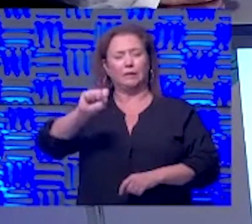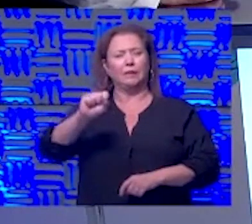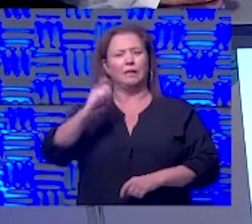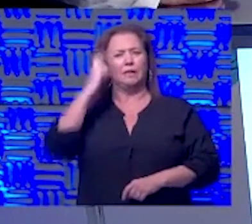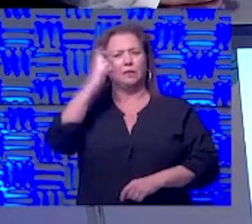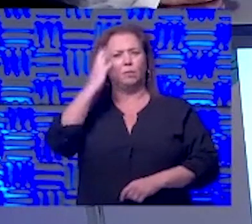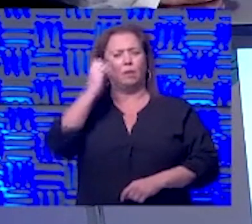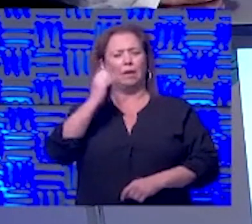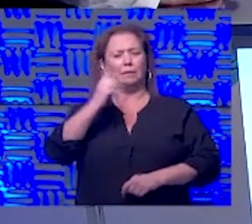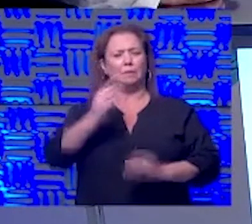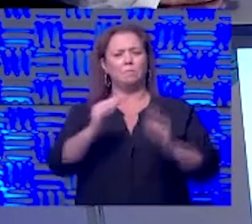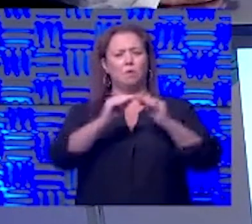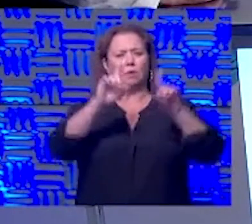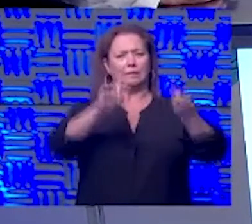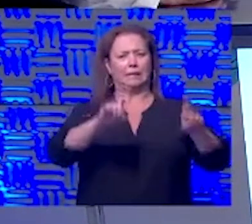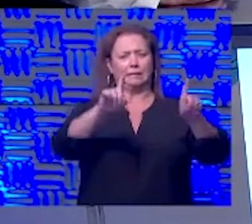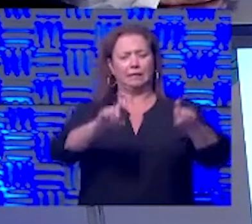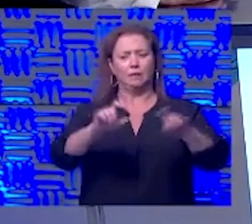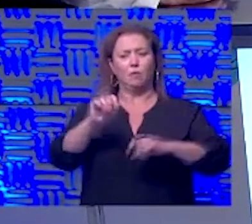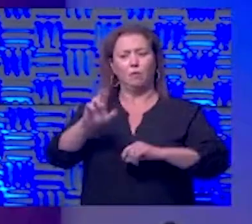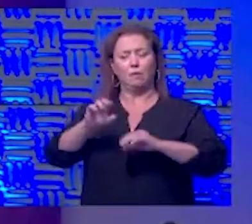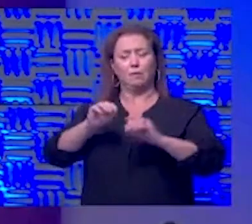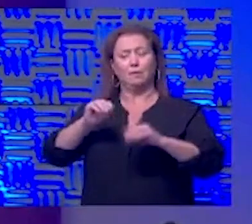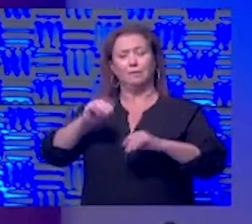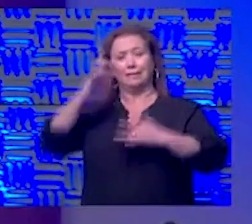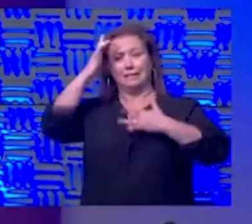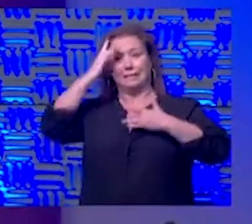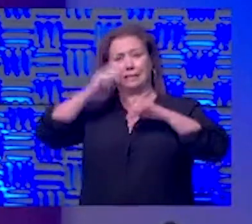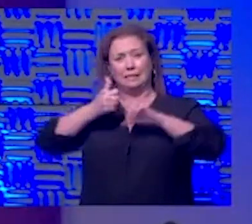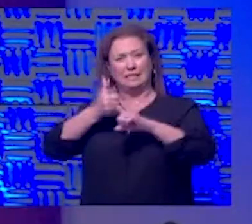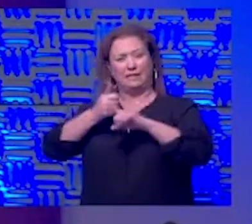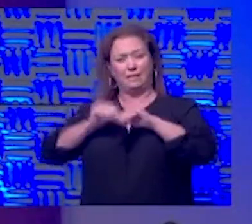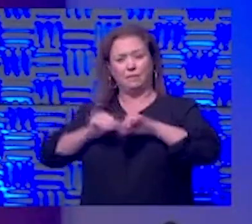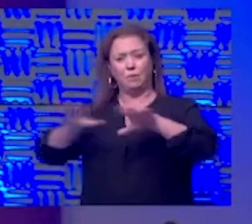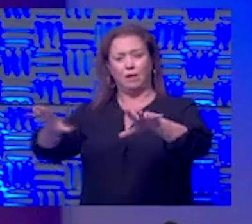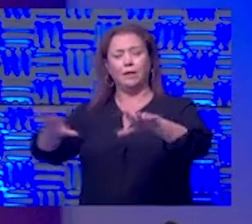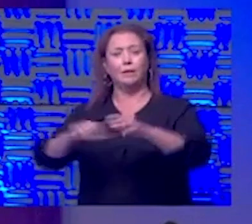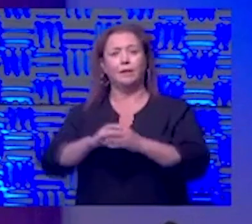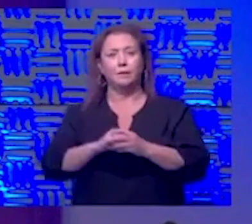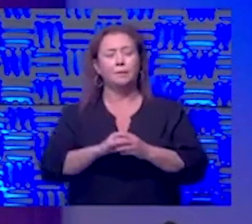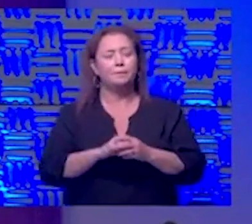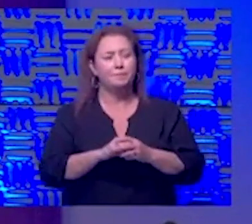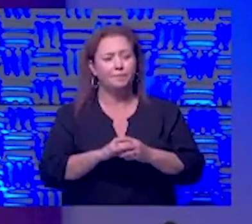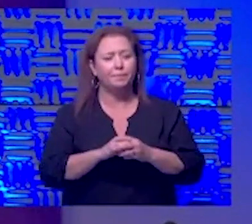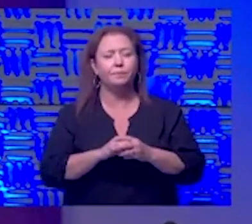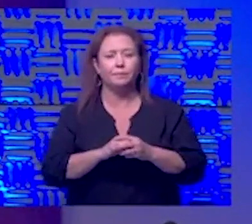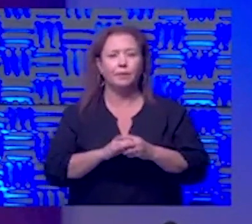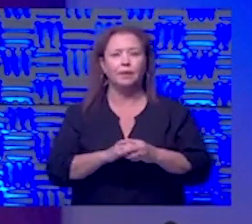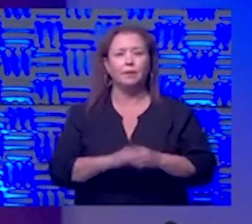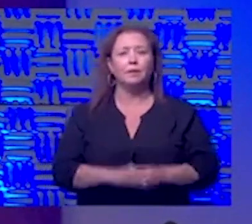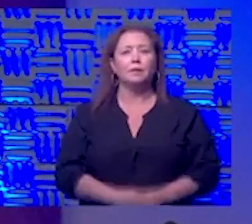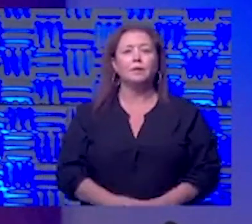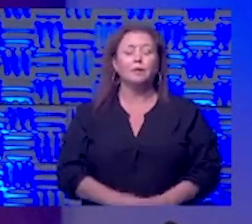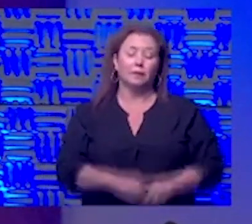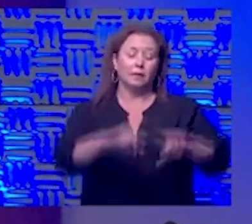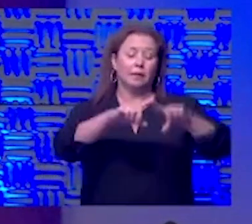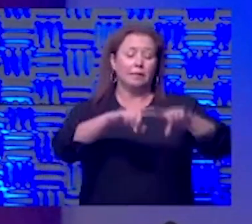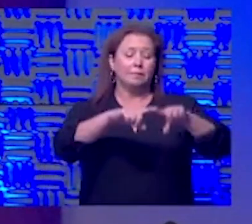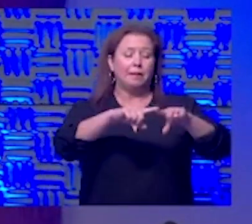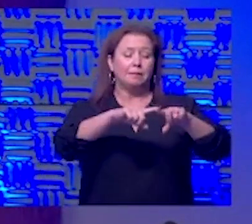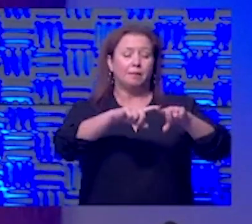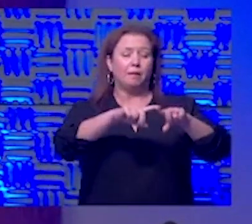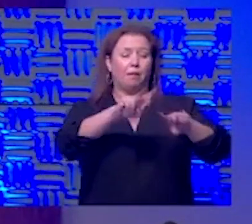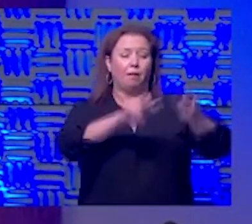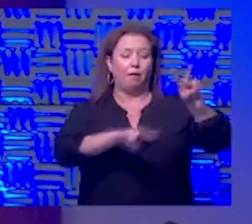testing, or is that because the disease is spreading more? I think, Dr. Seitz, I think it depends probably on where we're looking at and